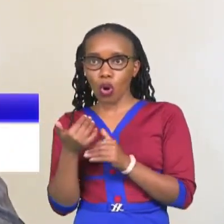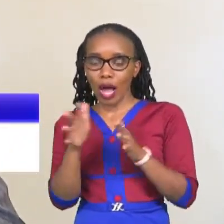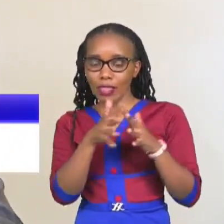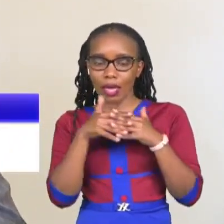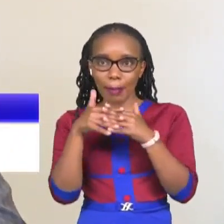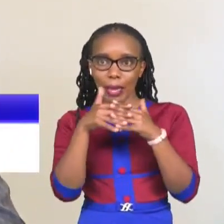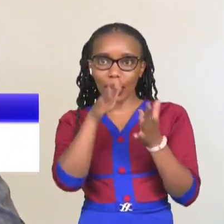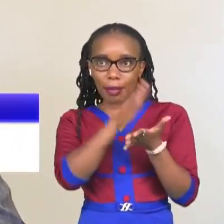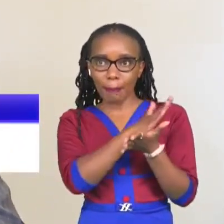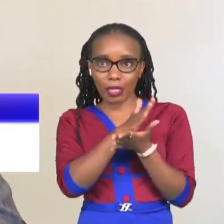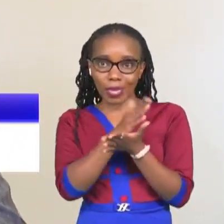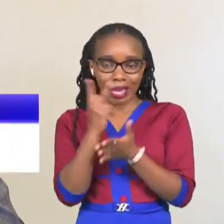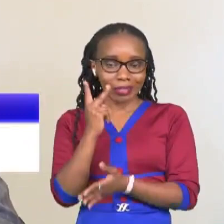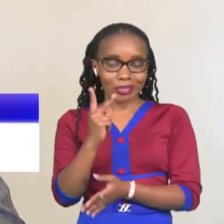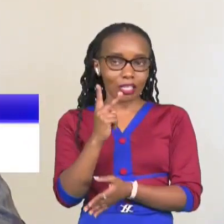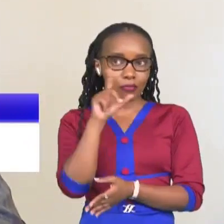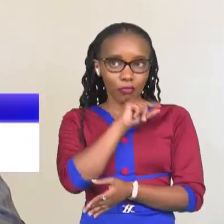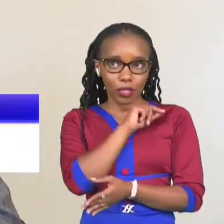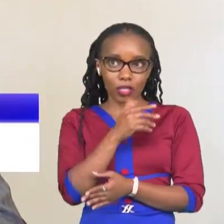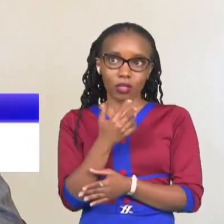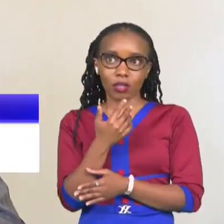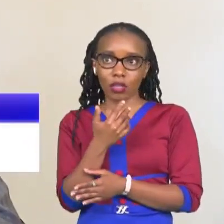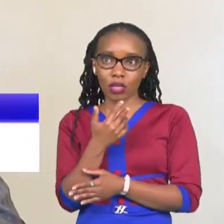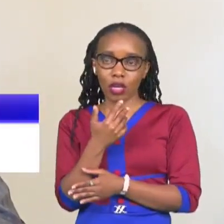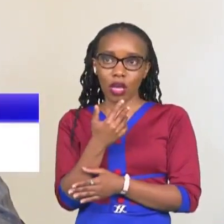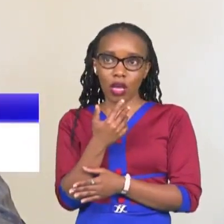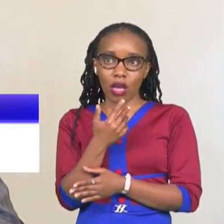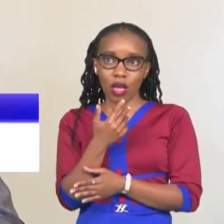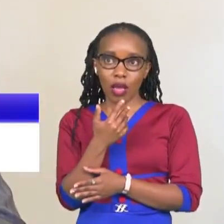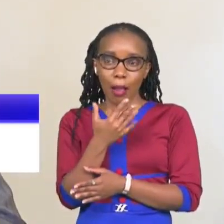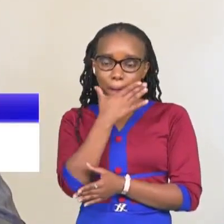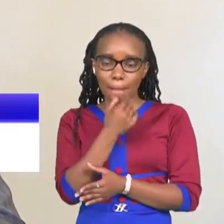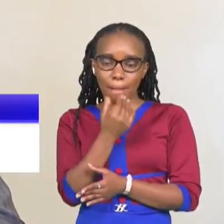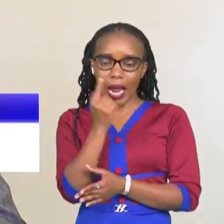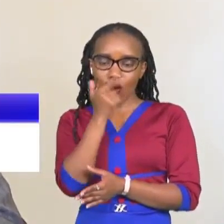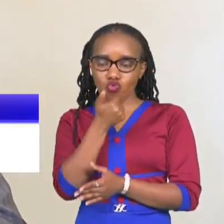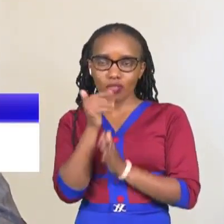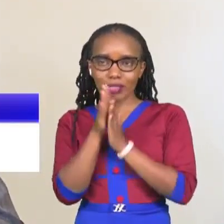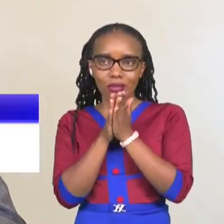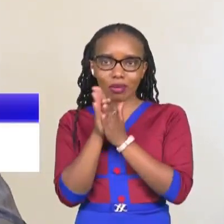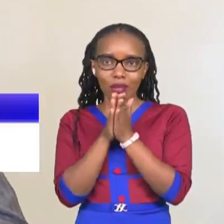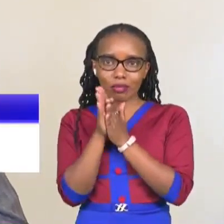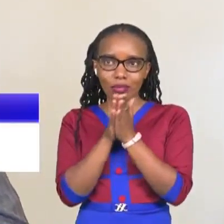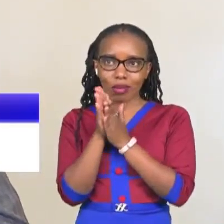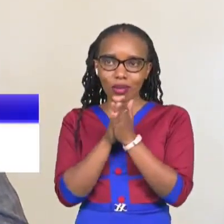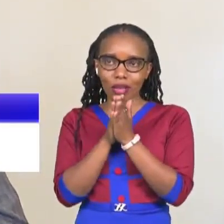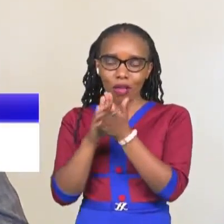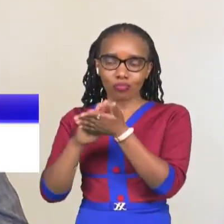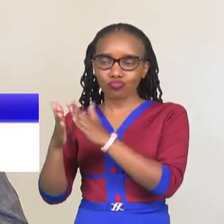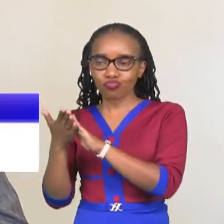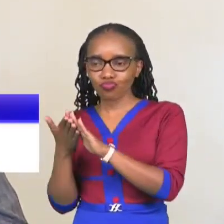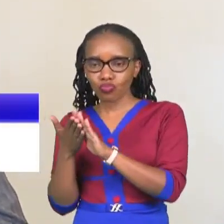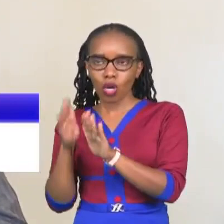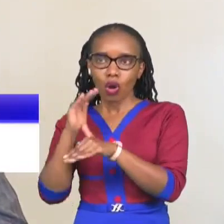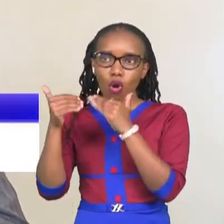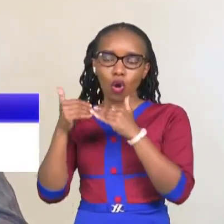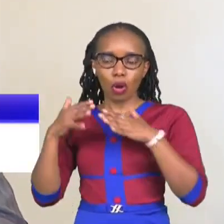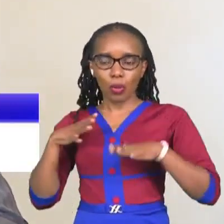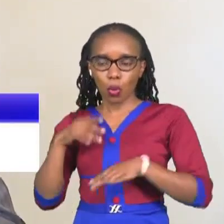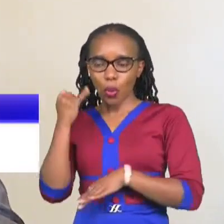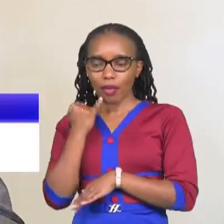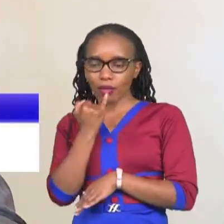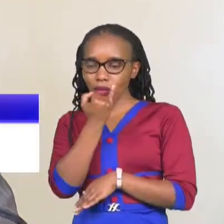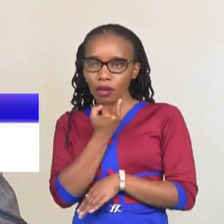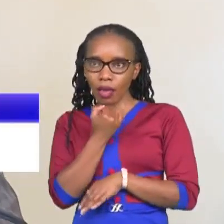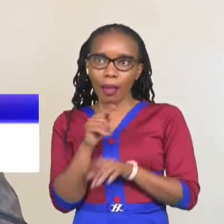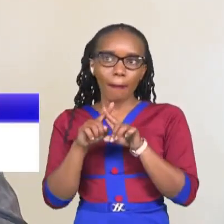than you saw under Pompeo, who seemed to be just interested in reconciling everybody with Israel and not